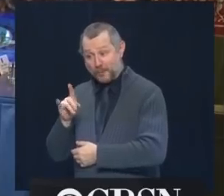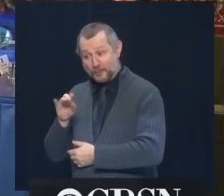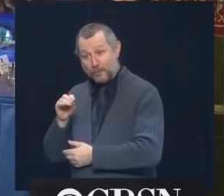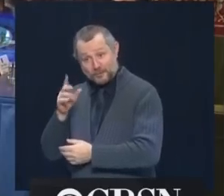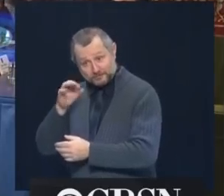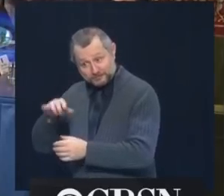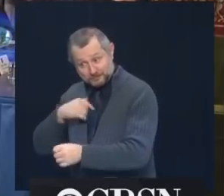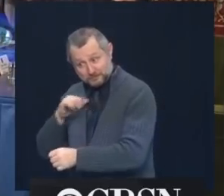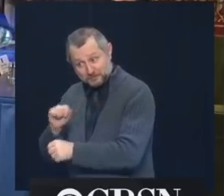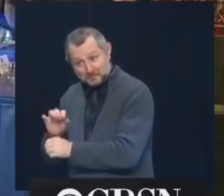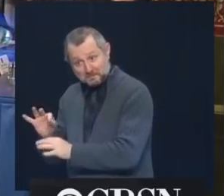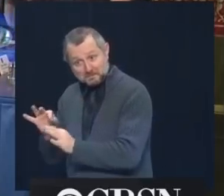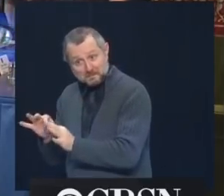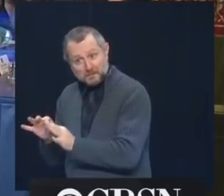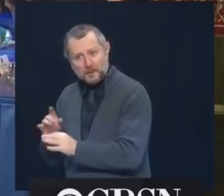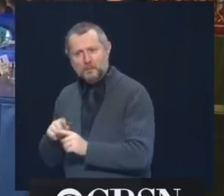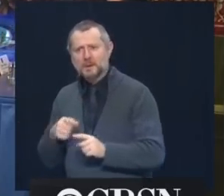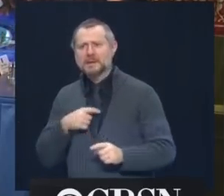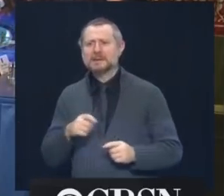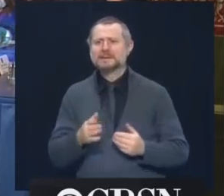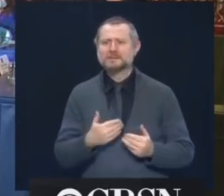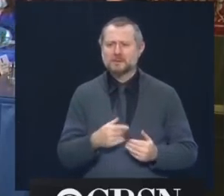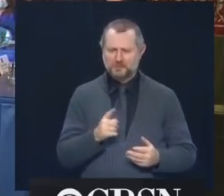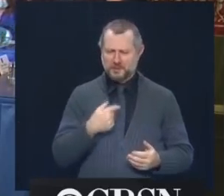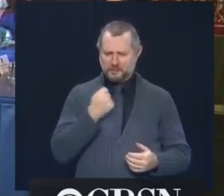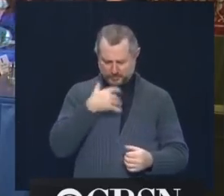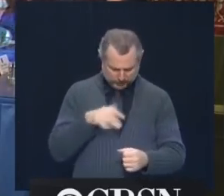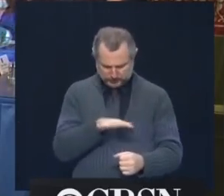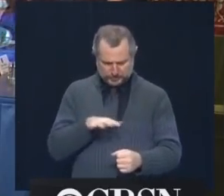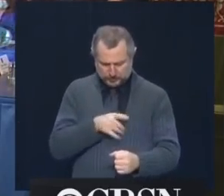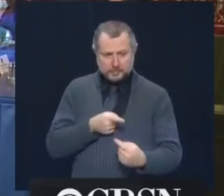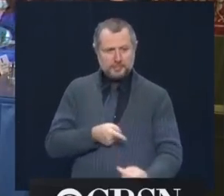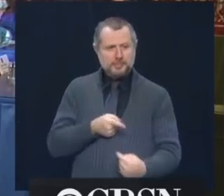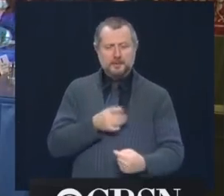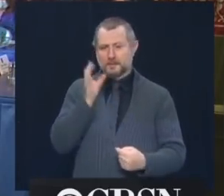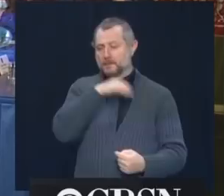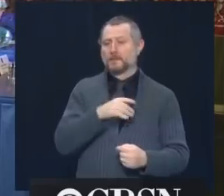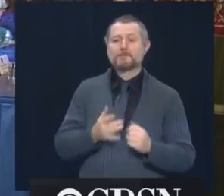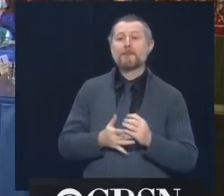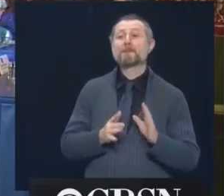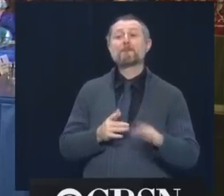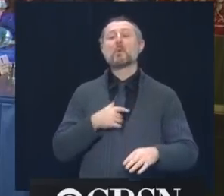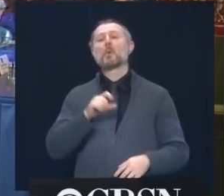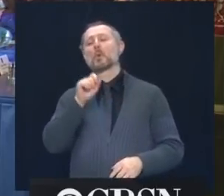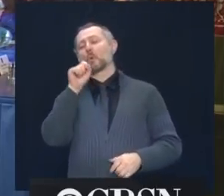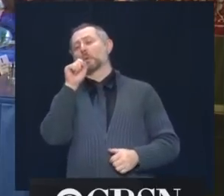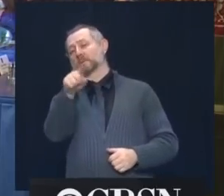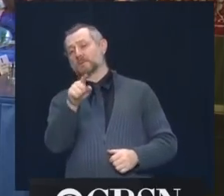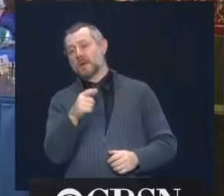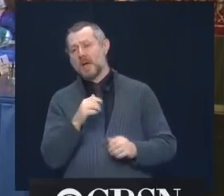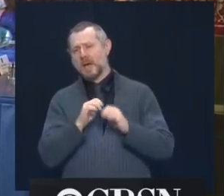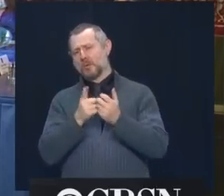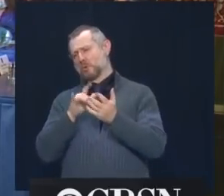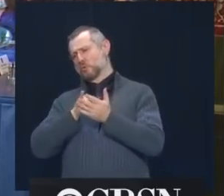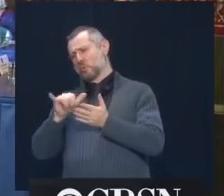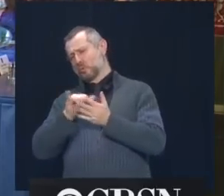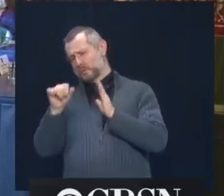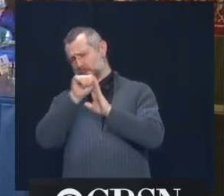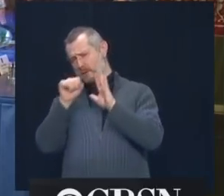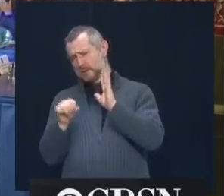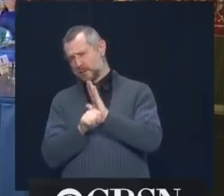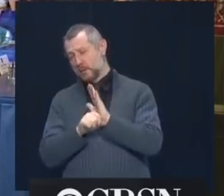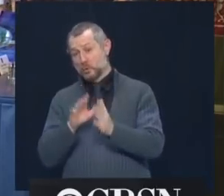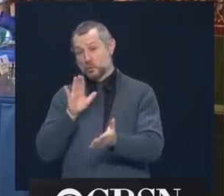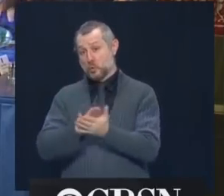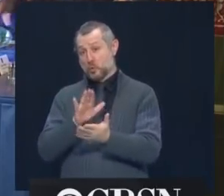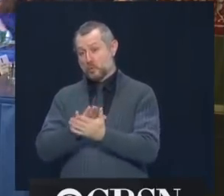not. So nice to talk to you. The question I have, I talked to the New York State School Boards Association this morning. They're worried because